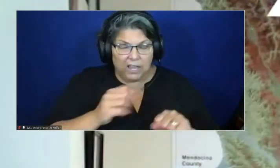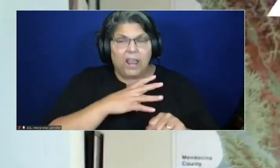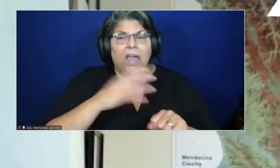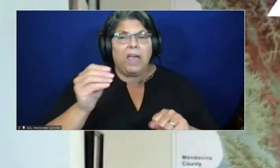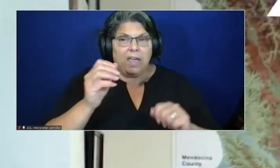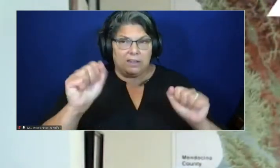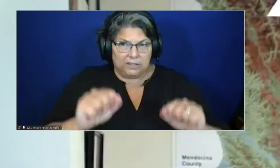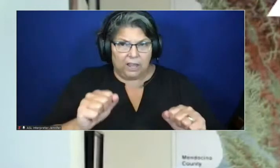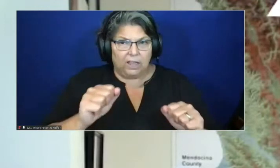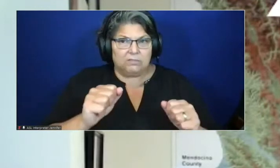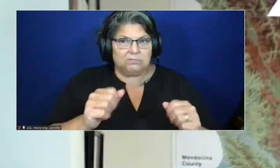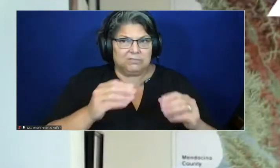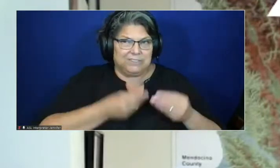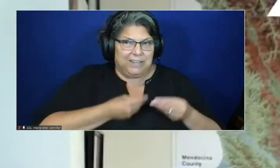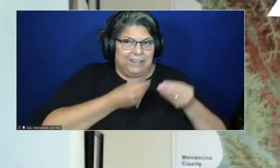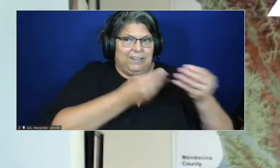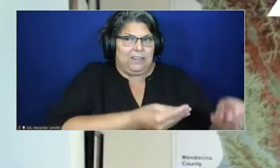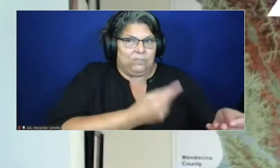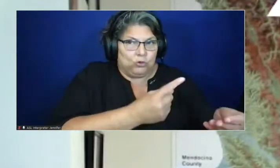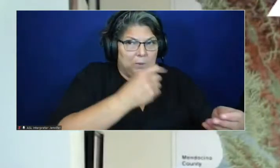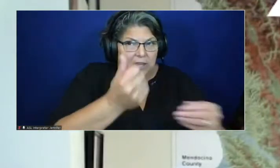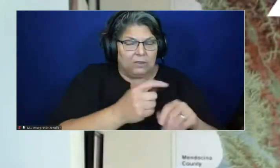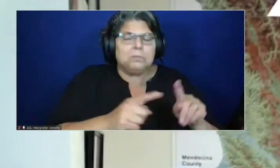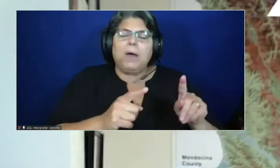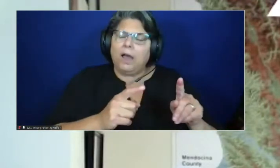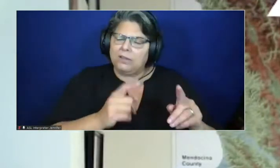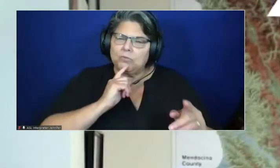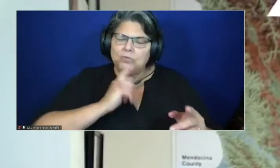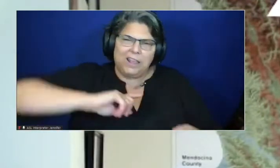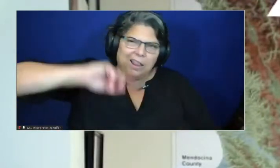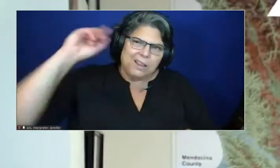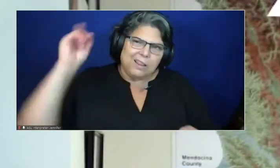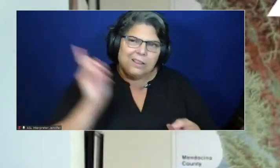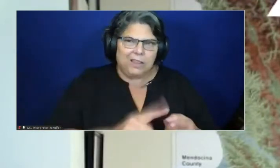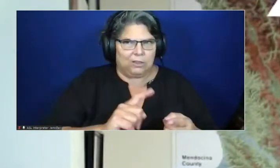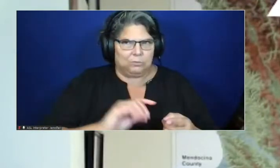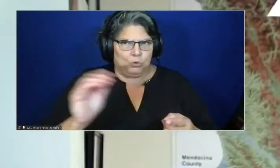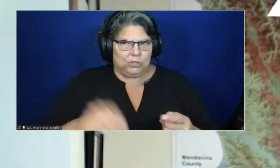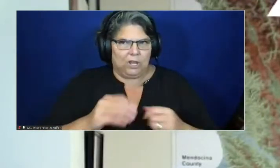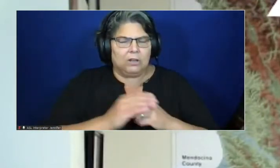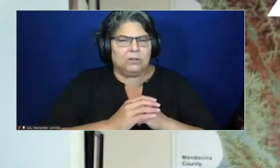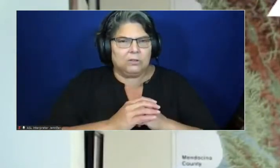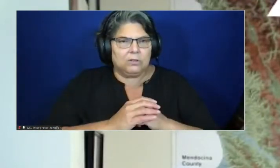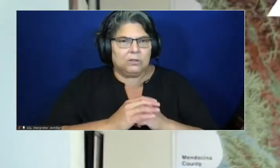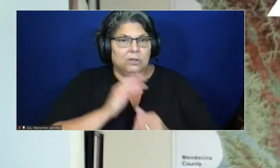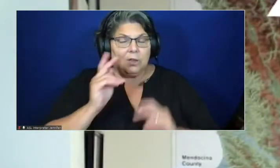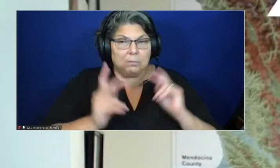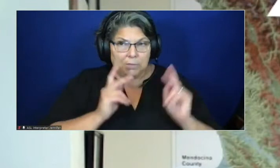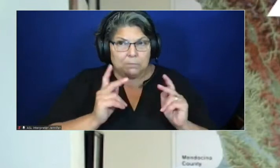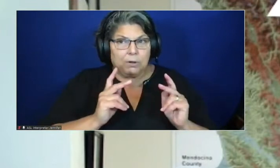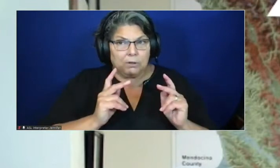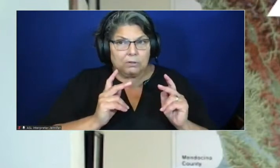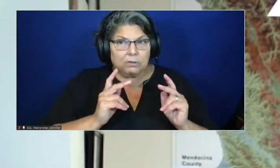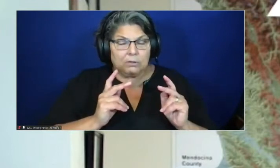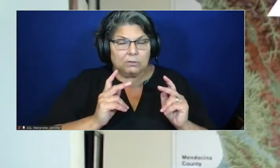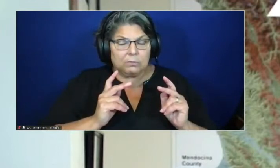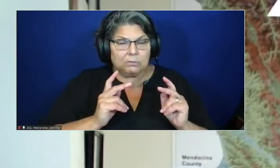there is a big difference in degree. So even those people who have a fairly high